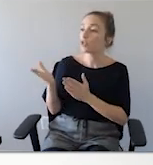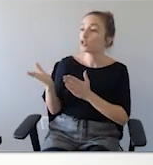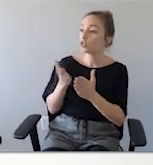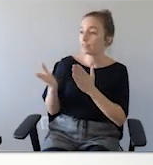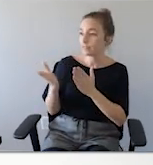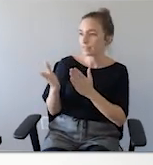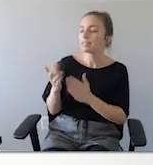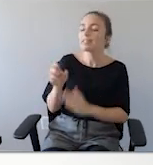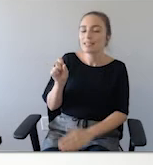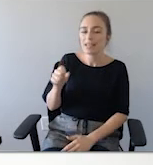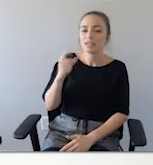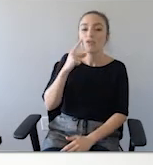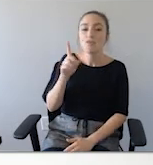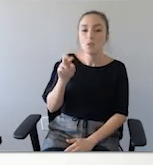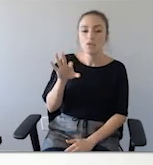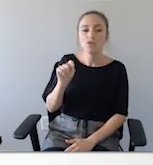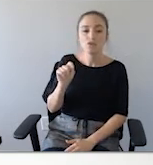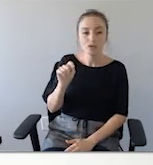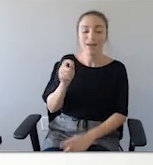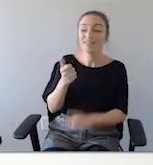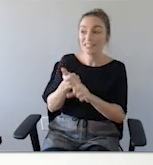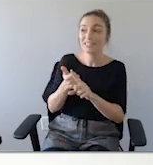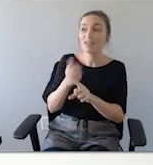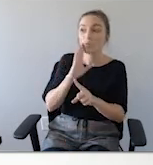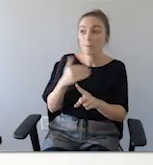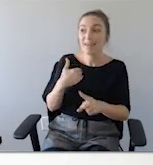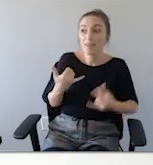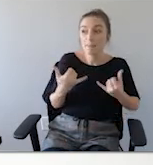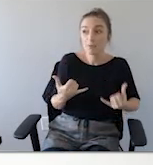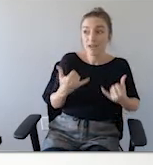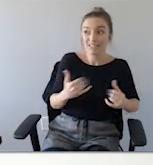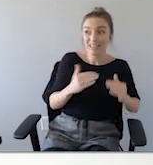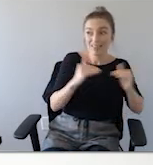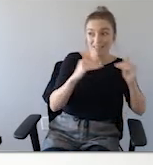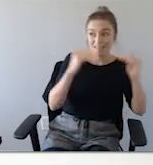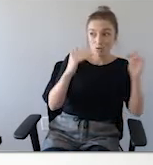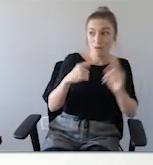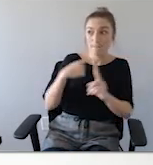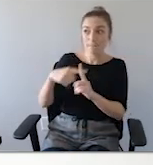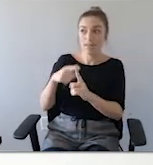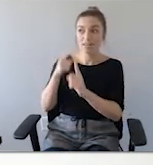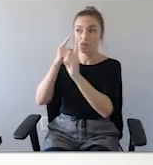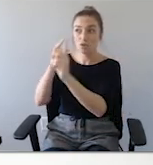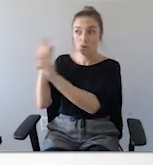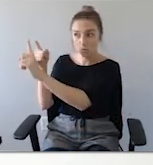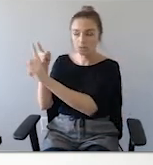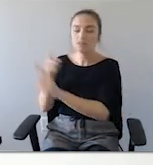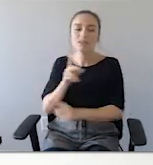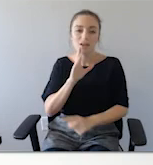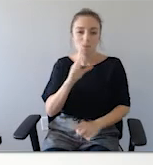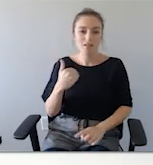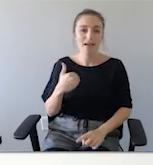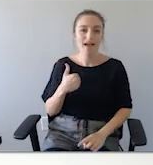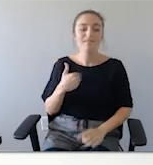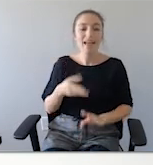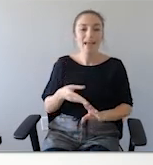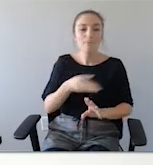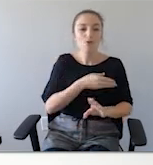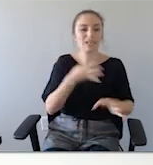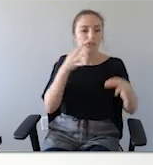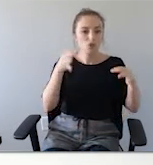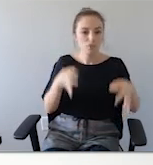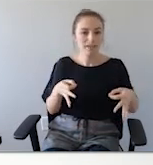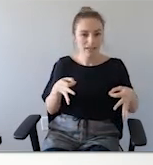be the present level and the goals. So it would be predetermination. It's called predetermination, which is illegal for them to give you